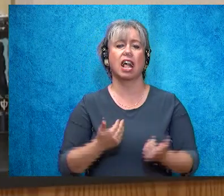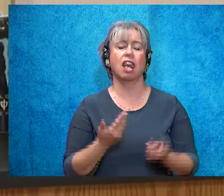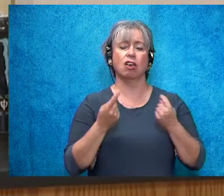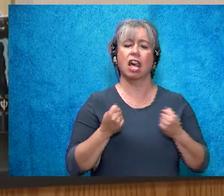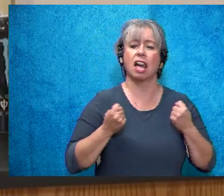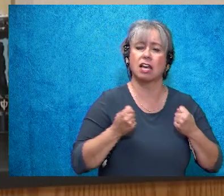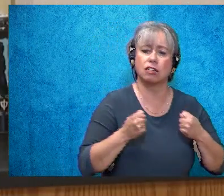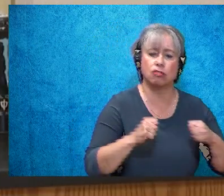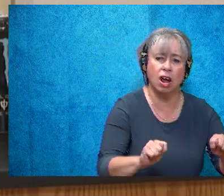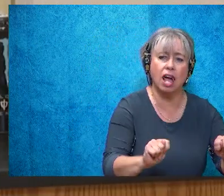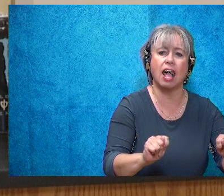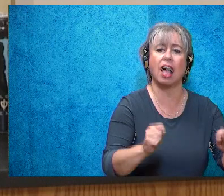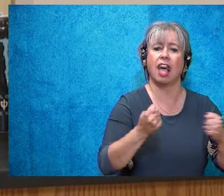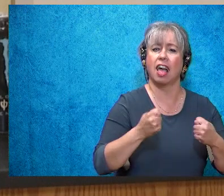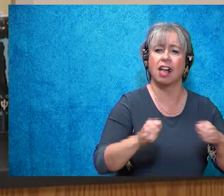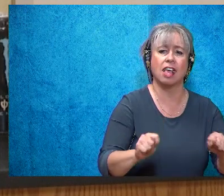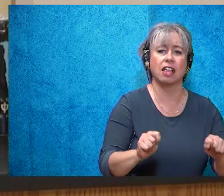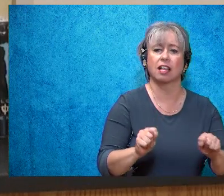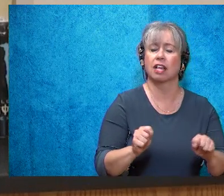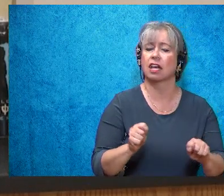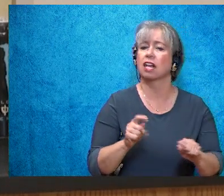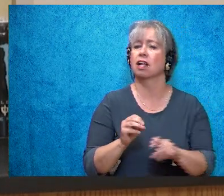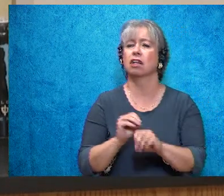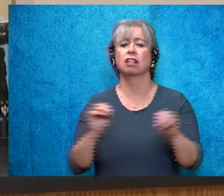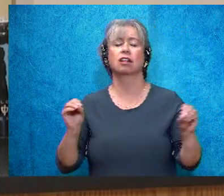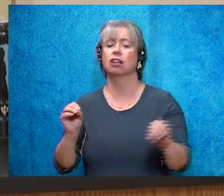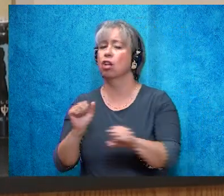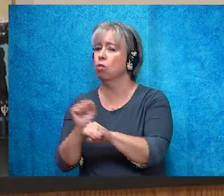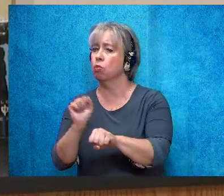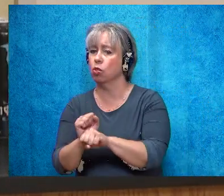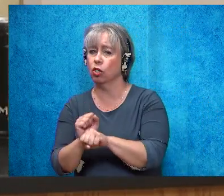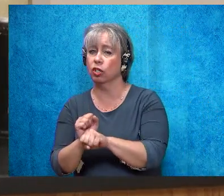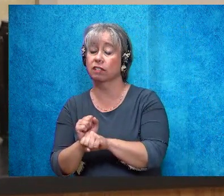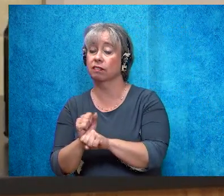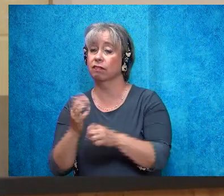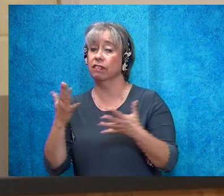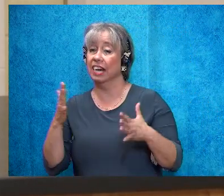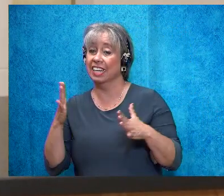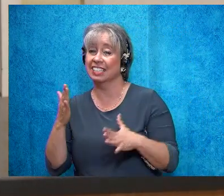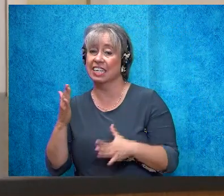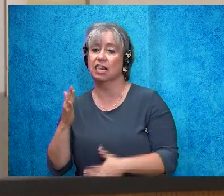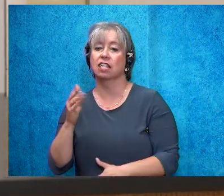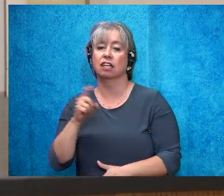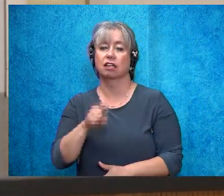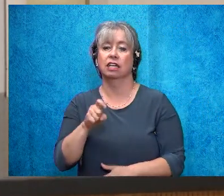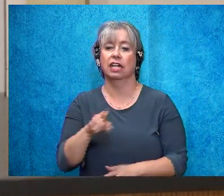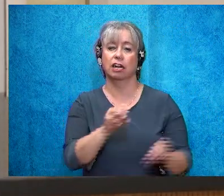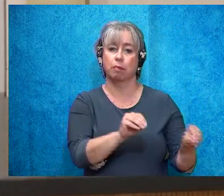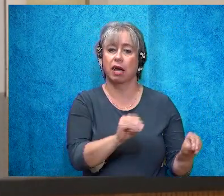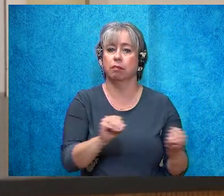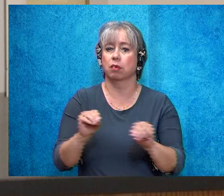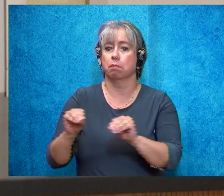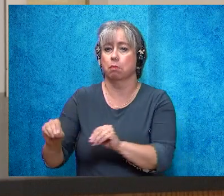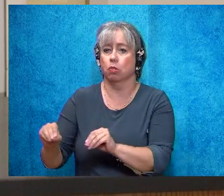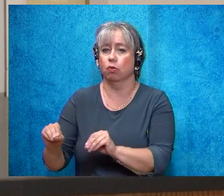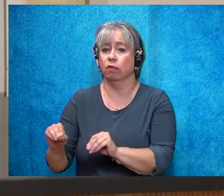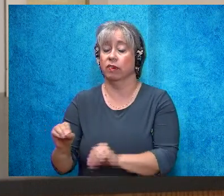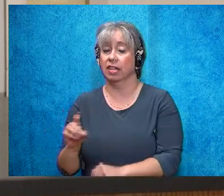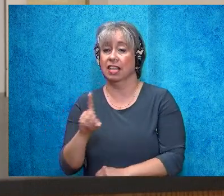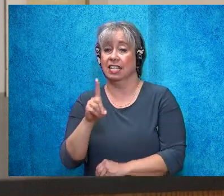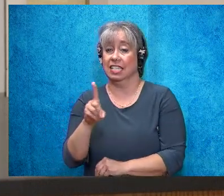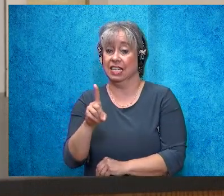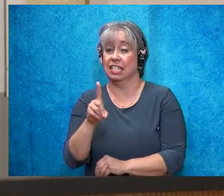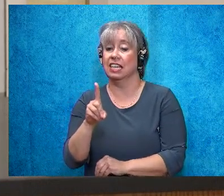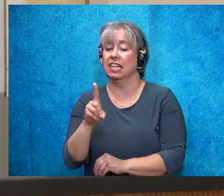in energy, no work is going to be done if I can't move its position. That's where that D comes in, over